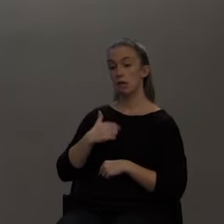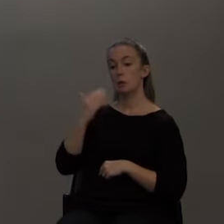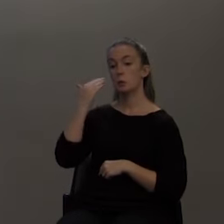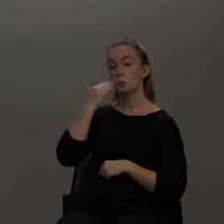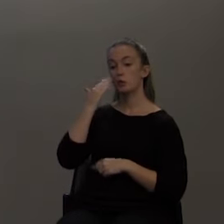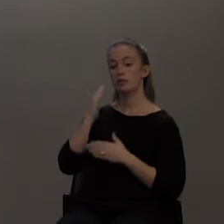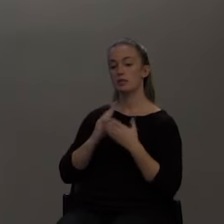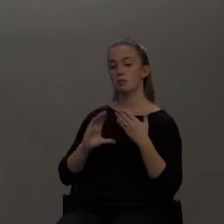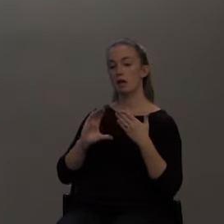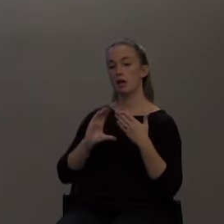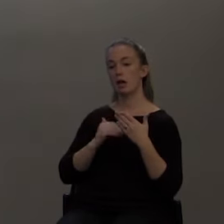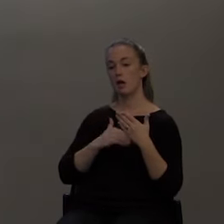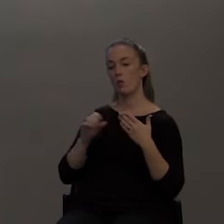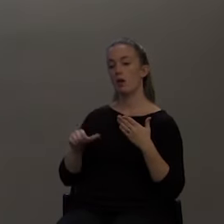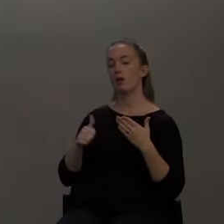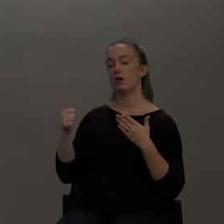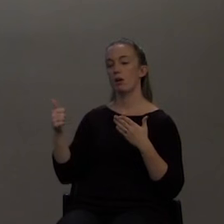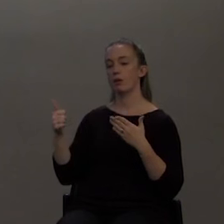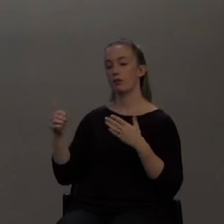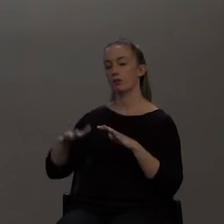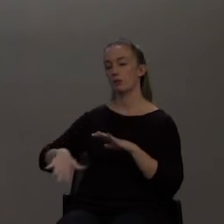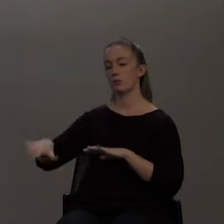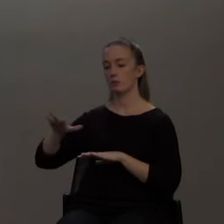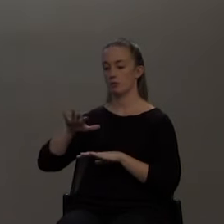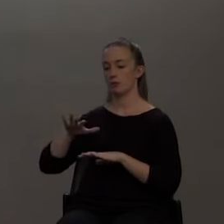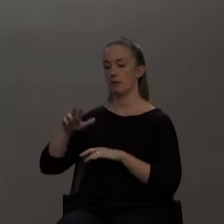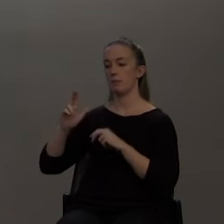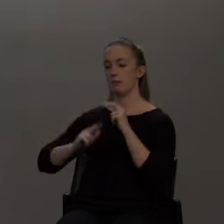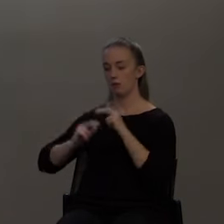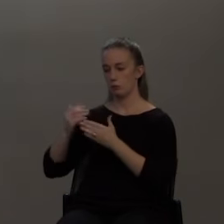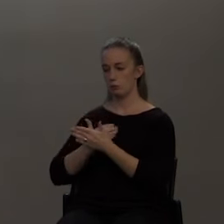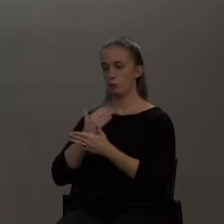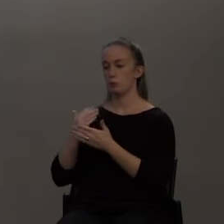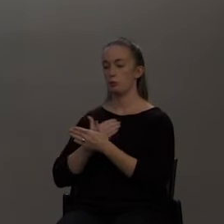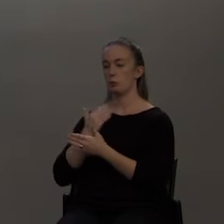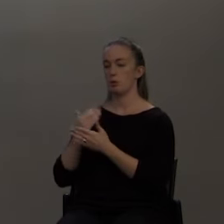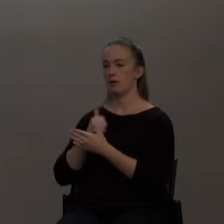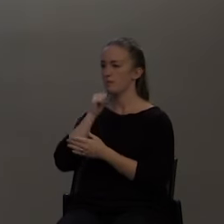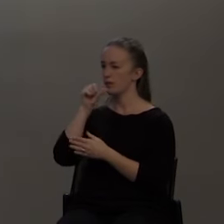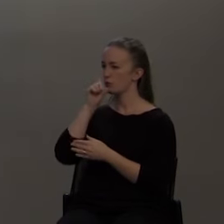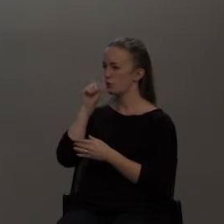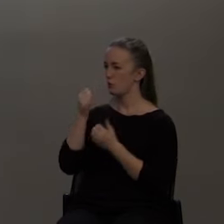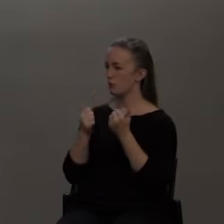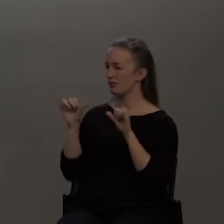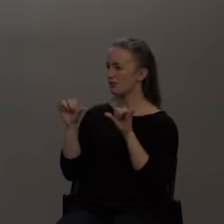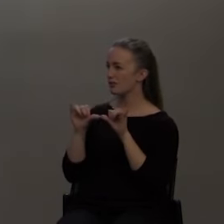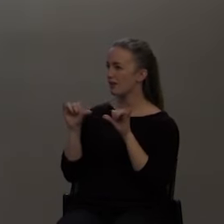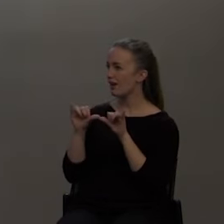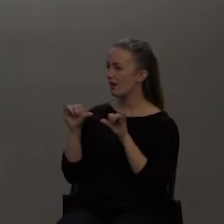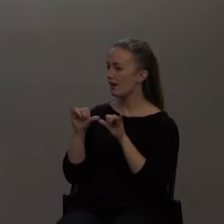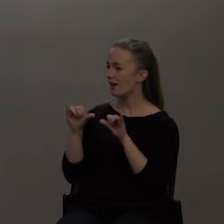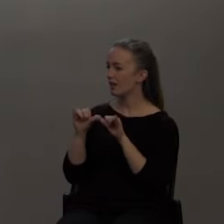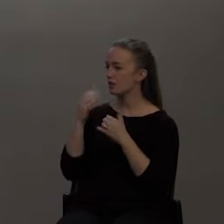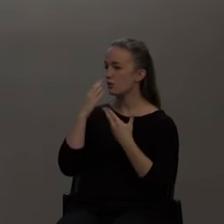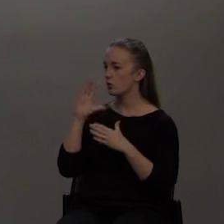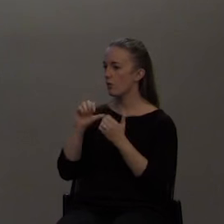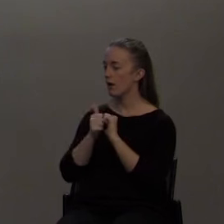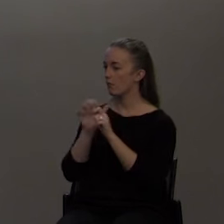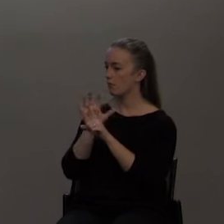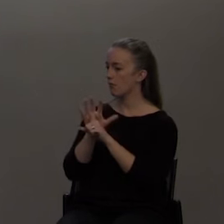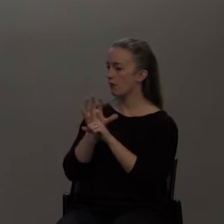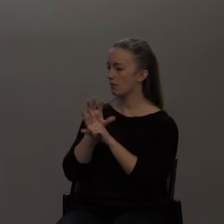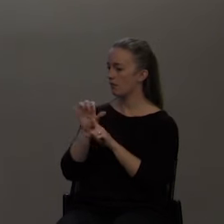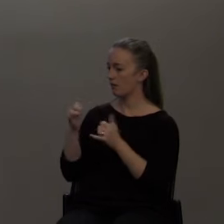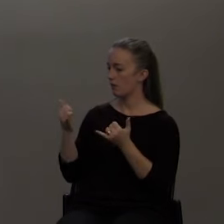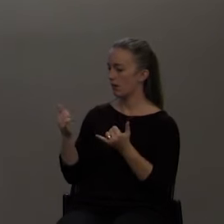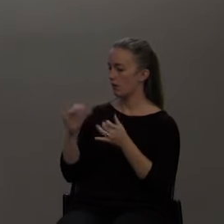neighboring communities might have been building and giving away spec buildings, I wasn't sure what size they were building. Prevalent that is in terms